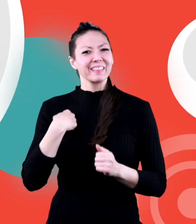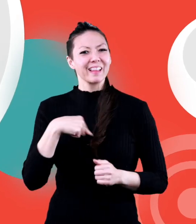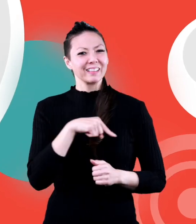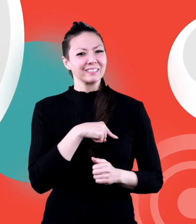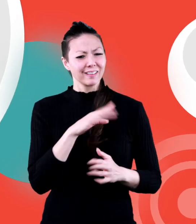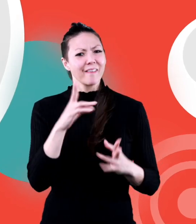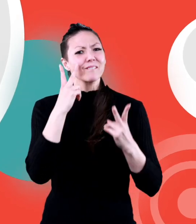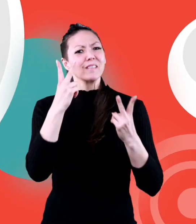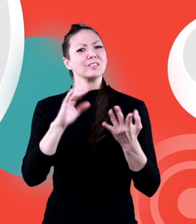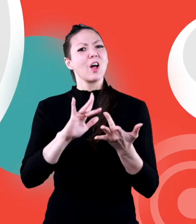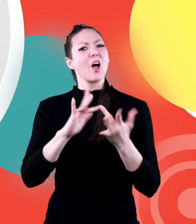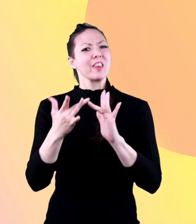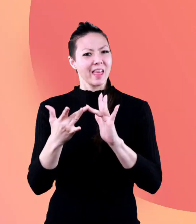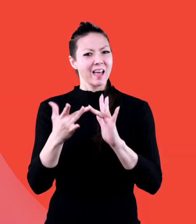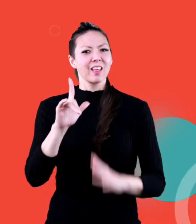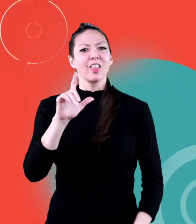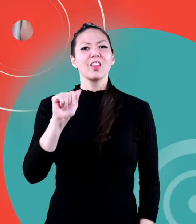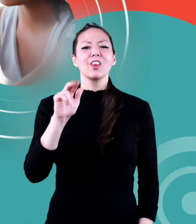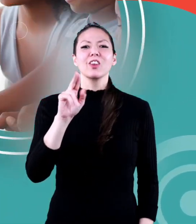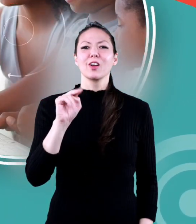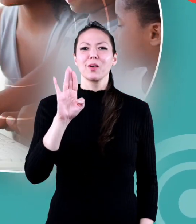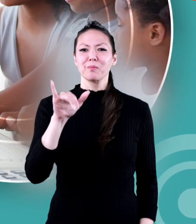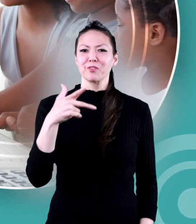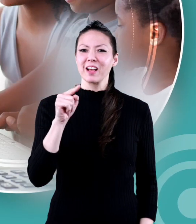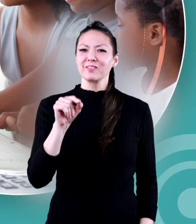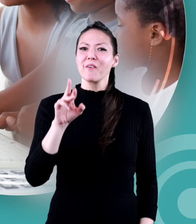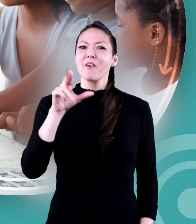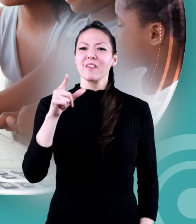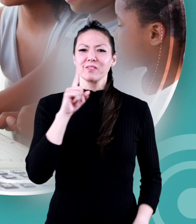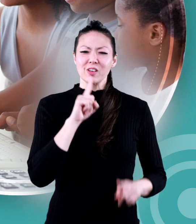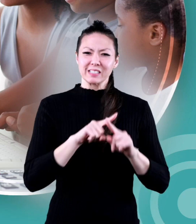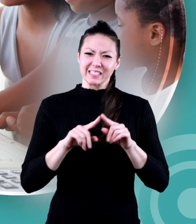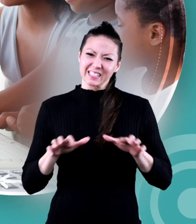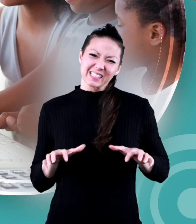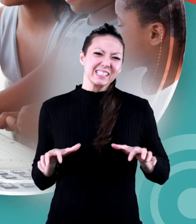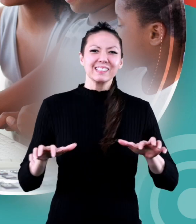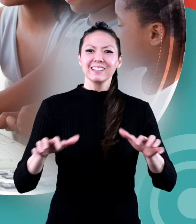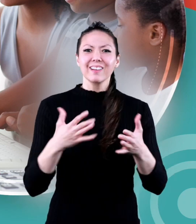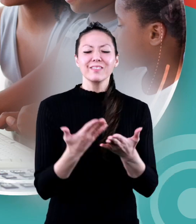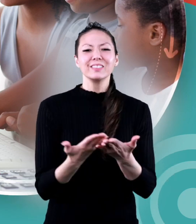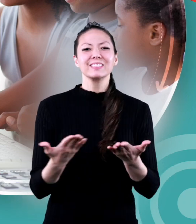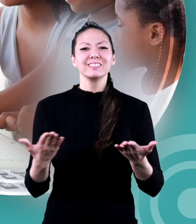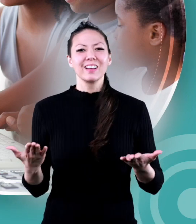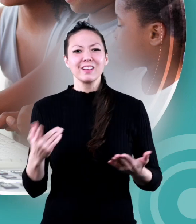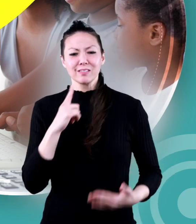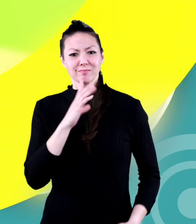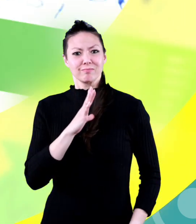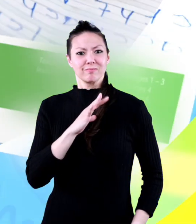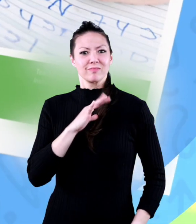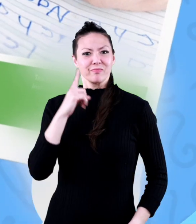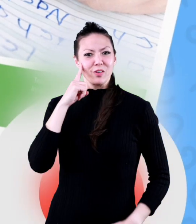with us. Visit us at learnbright.org for thousands of free